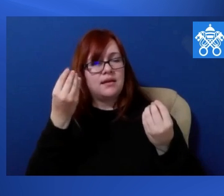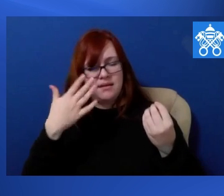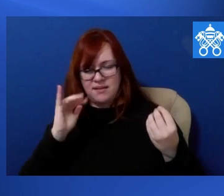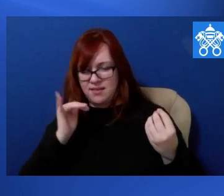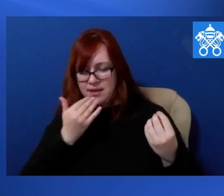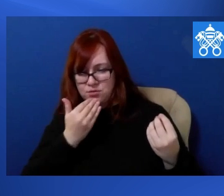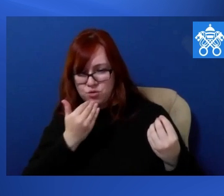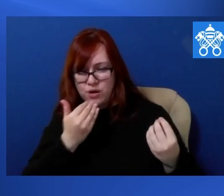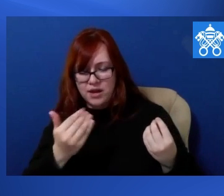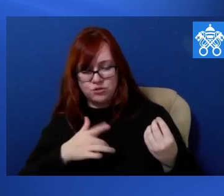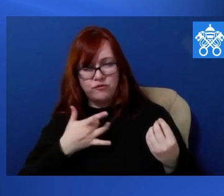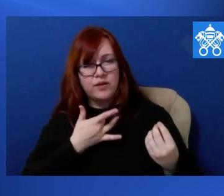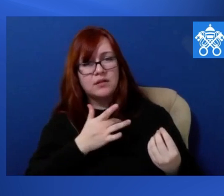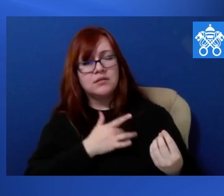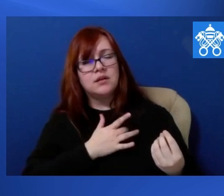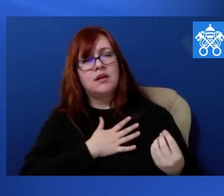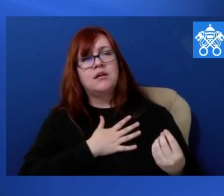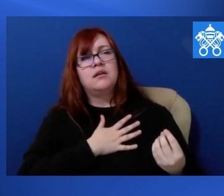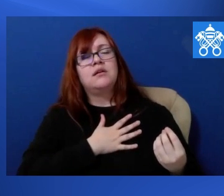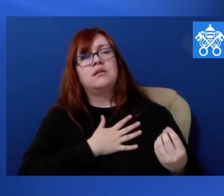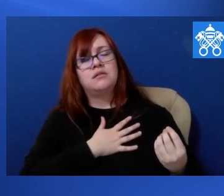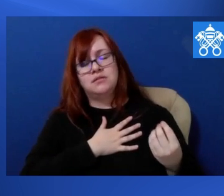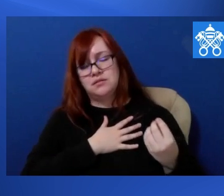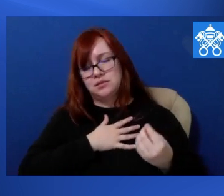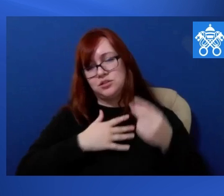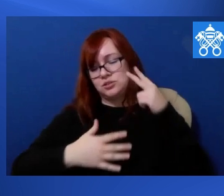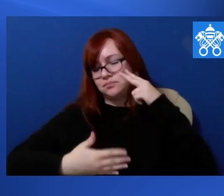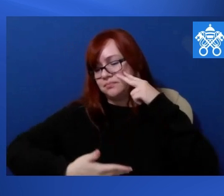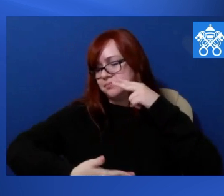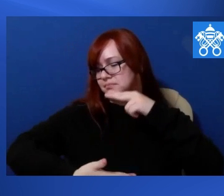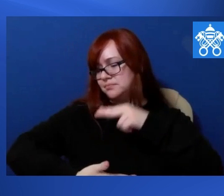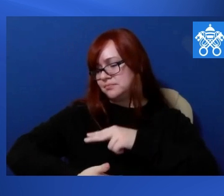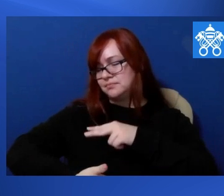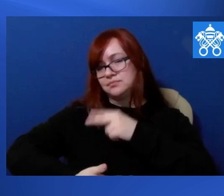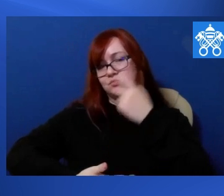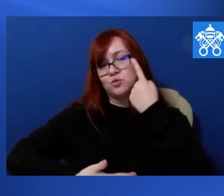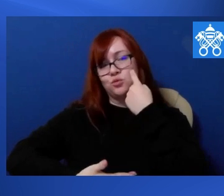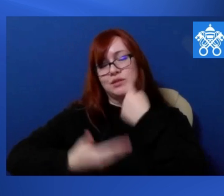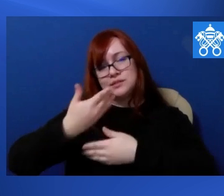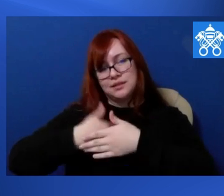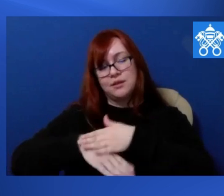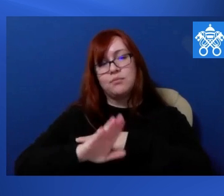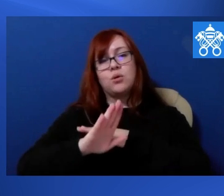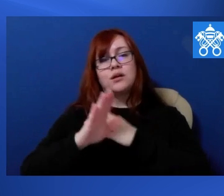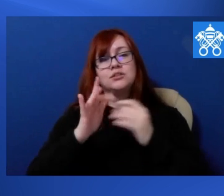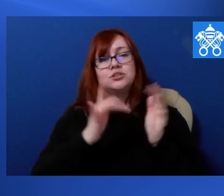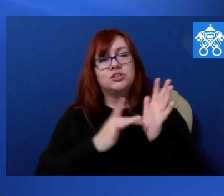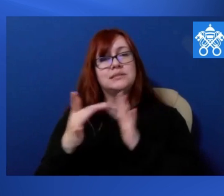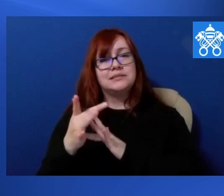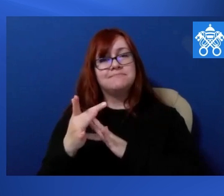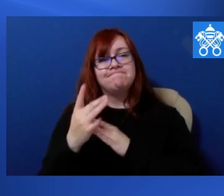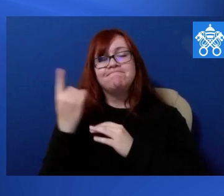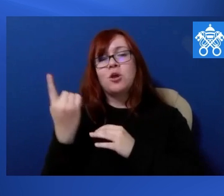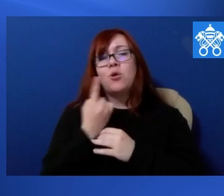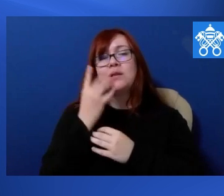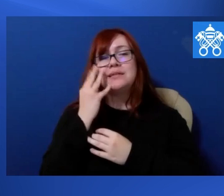what that gratitude may have been in Mary's heart as she looked at the newborn Jesus. It's an experience that only a mother can have,